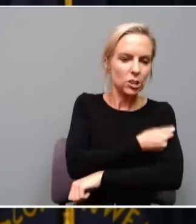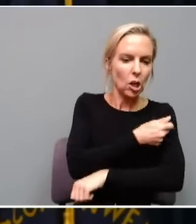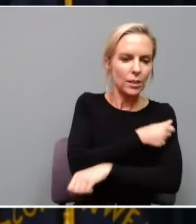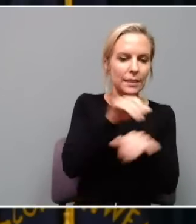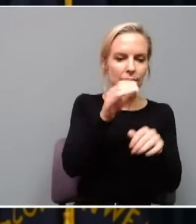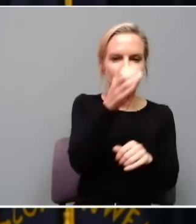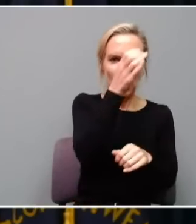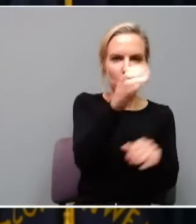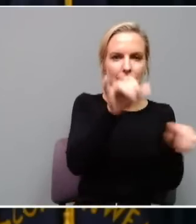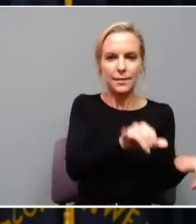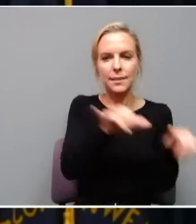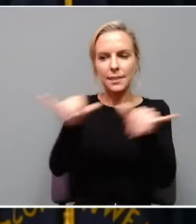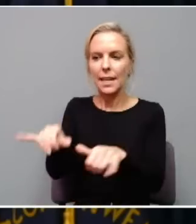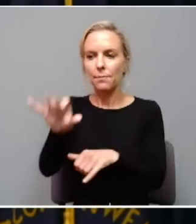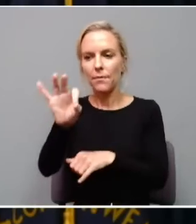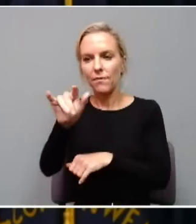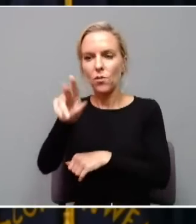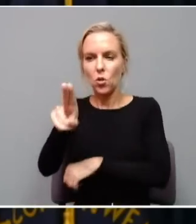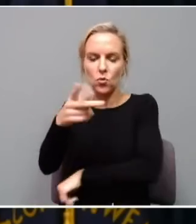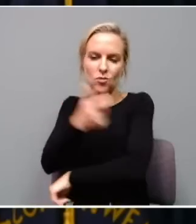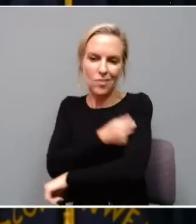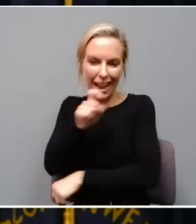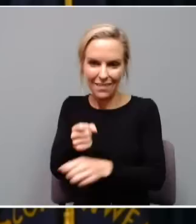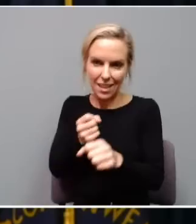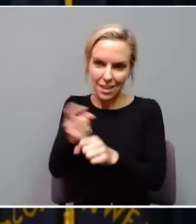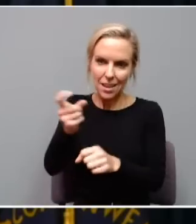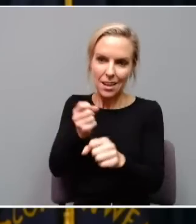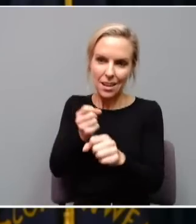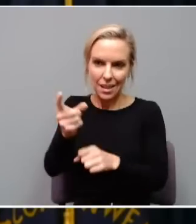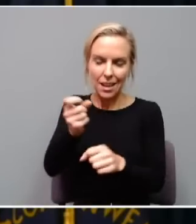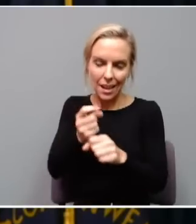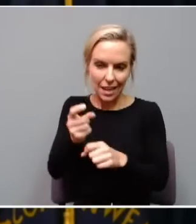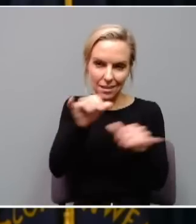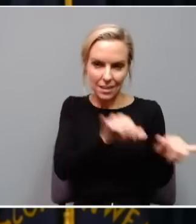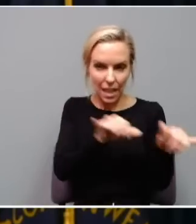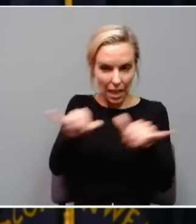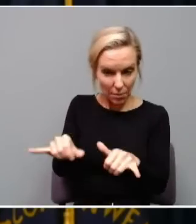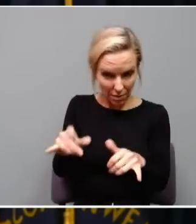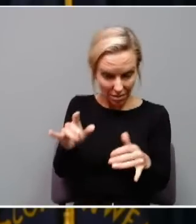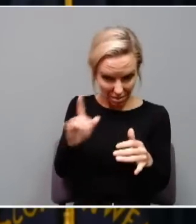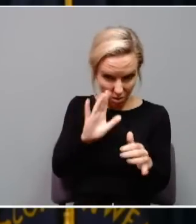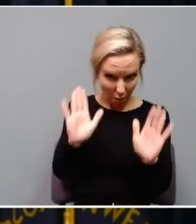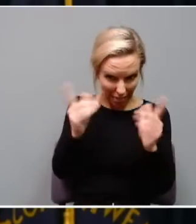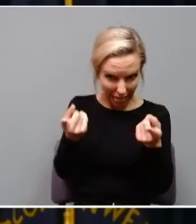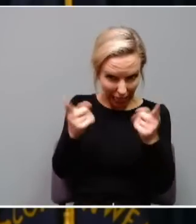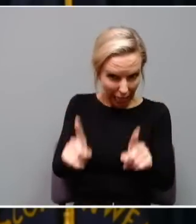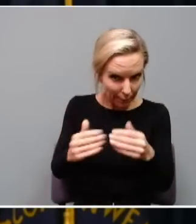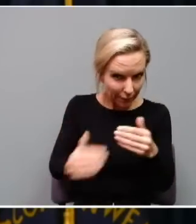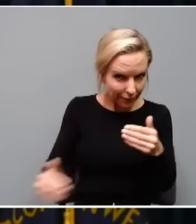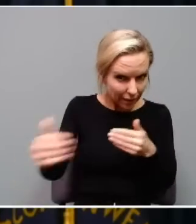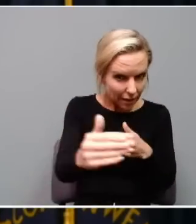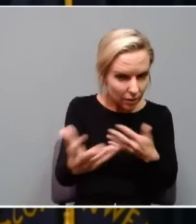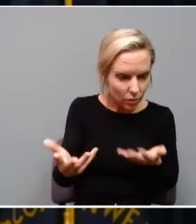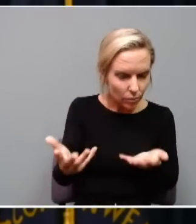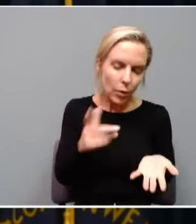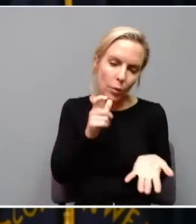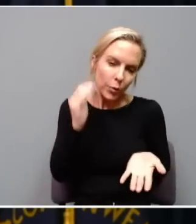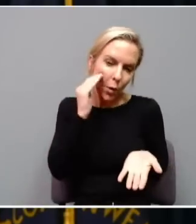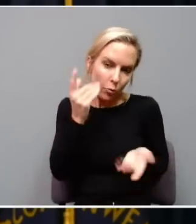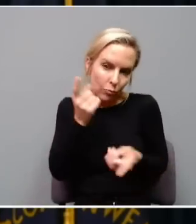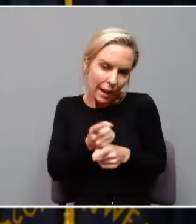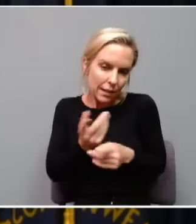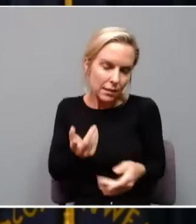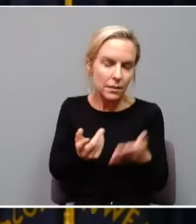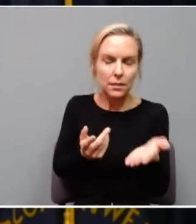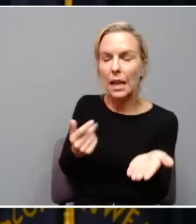year, annually. Do you think we're headed toward that? I mean, it's who knows? Sure. I don't think that